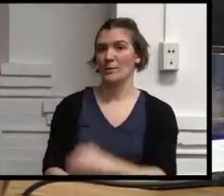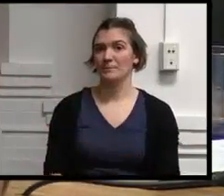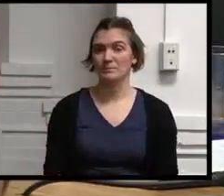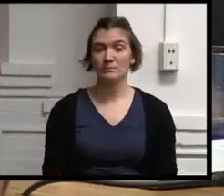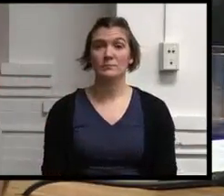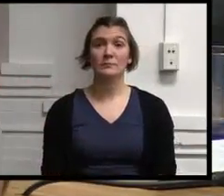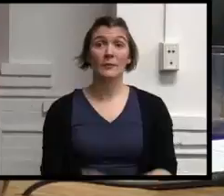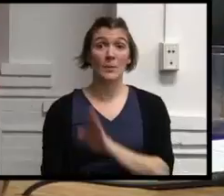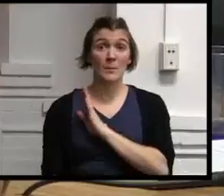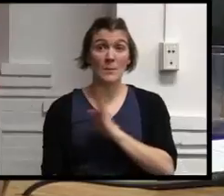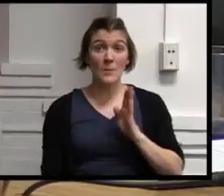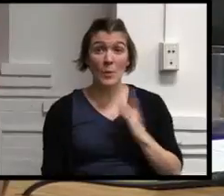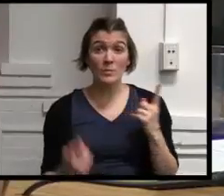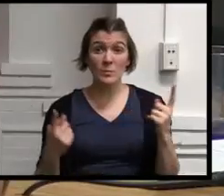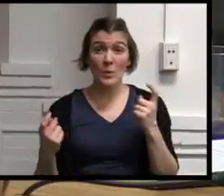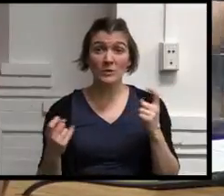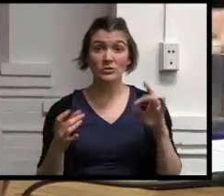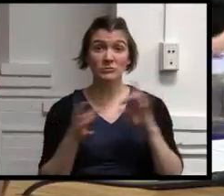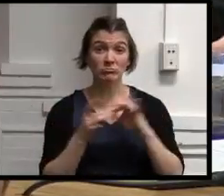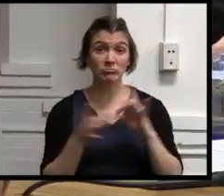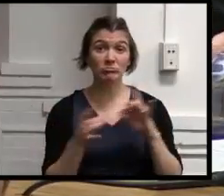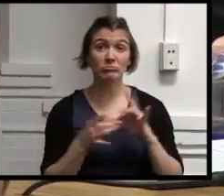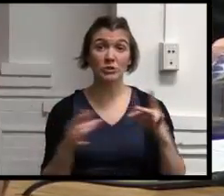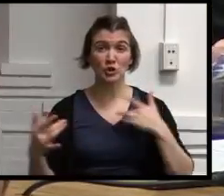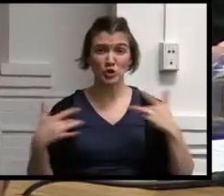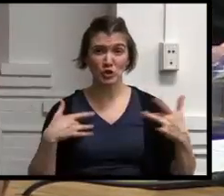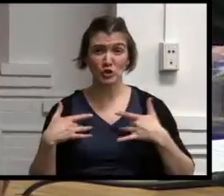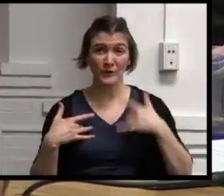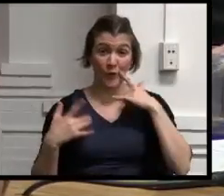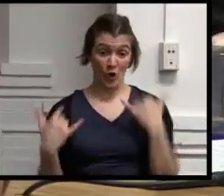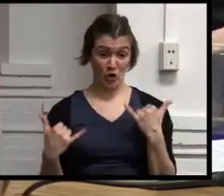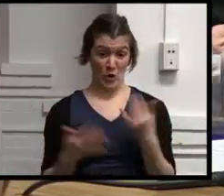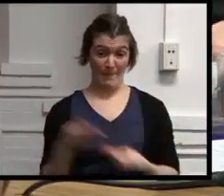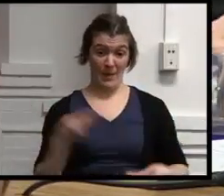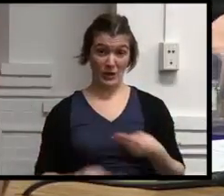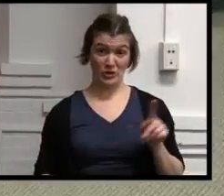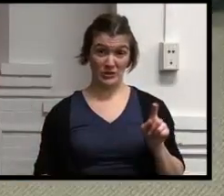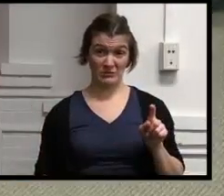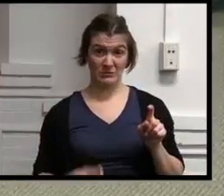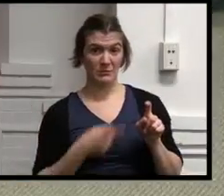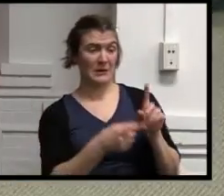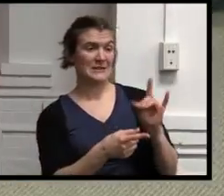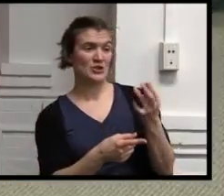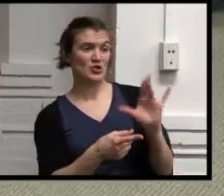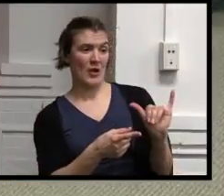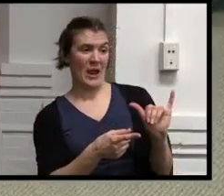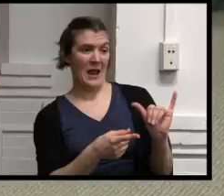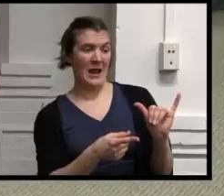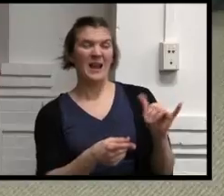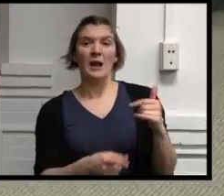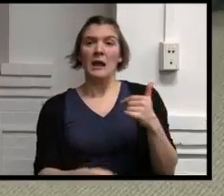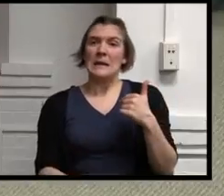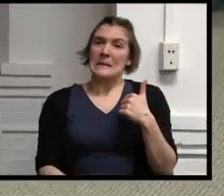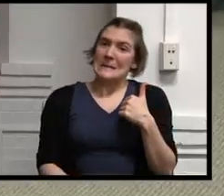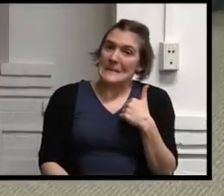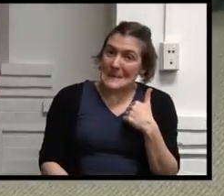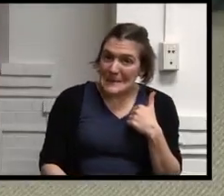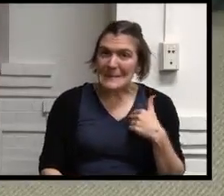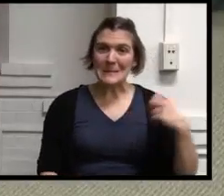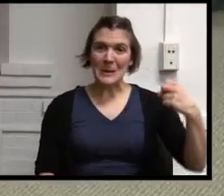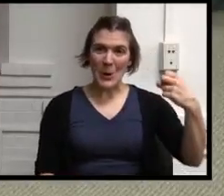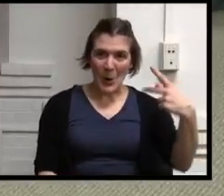on the board who's got any questions or comments on the budget as presented? Mr. DeGray. I'm going to throw myself at the mercy of